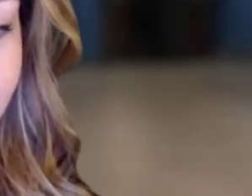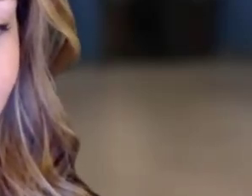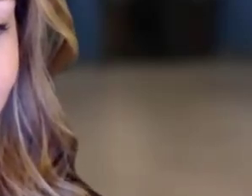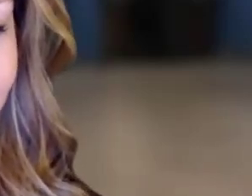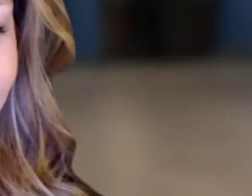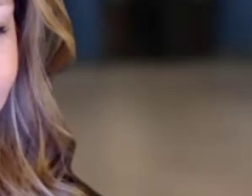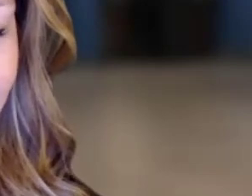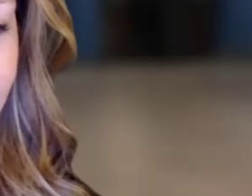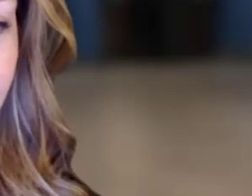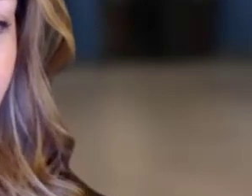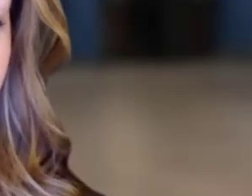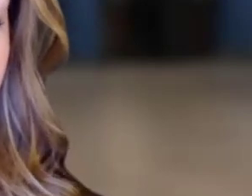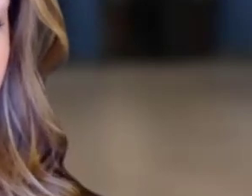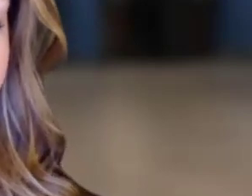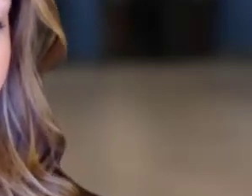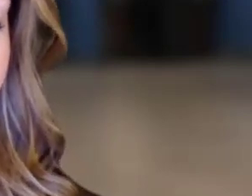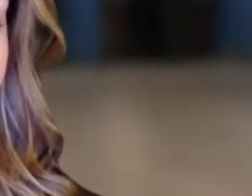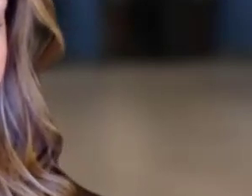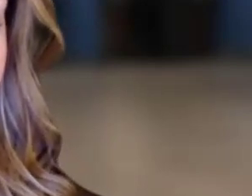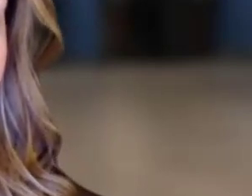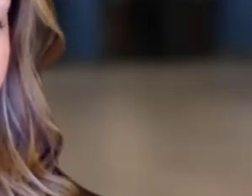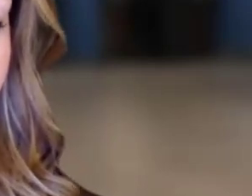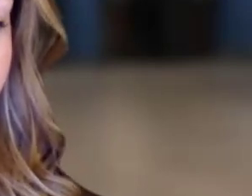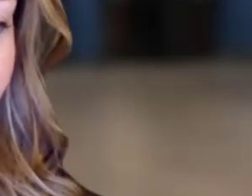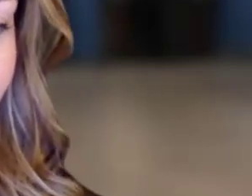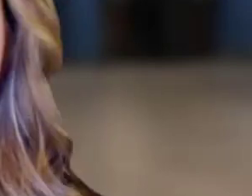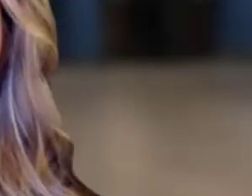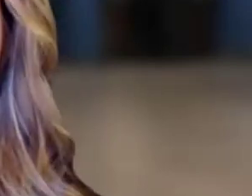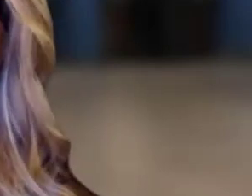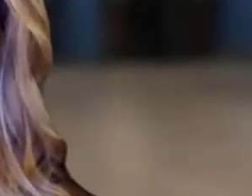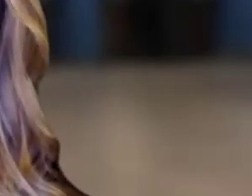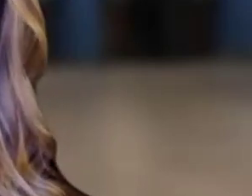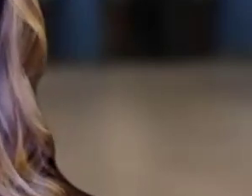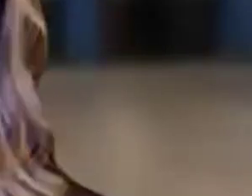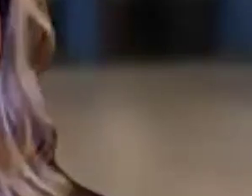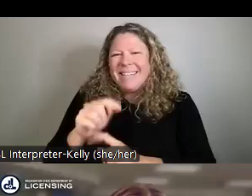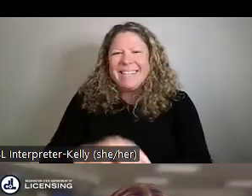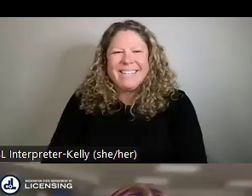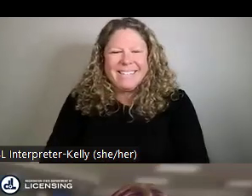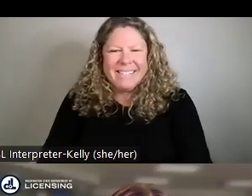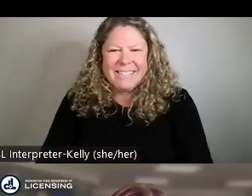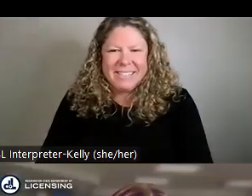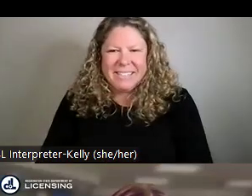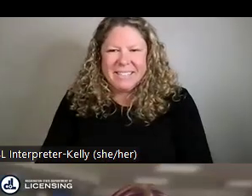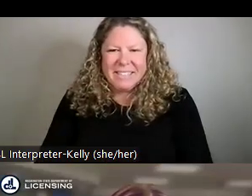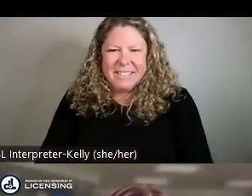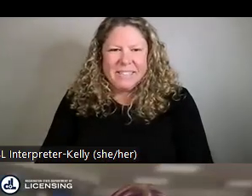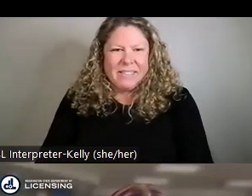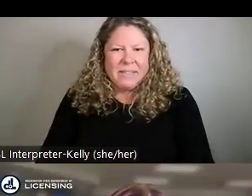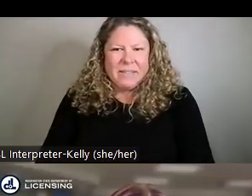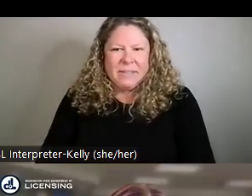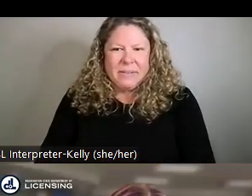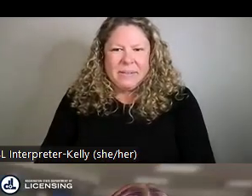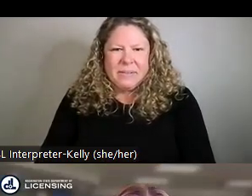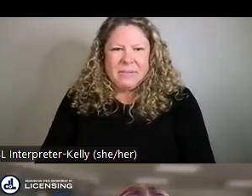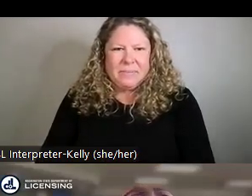Where's the slide? Sorry. Coming right up, just Okay, a moment. thank you. Switching screens over here in the background. Gotcha.